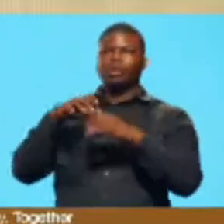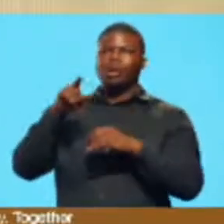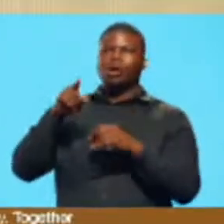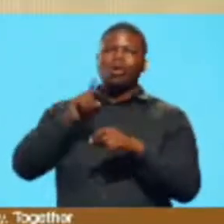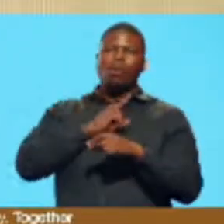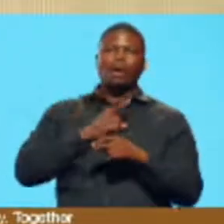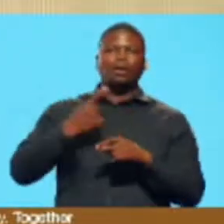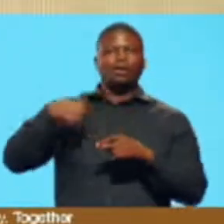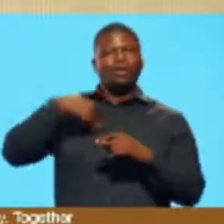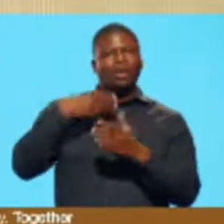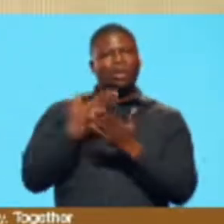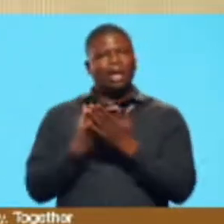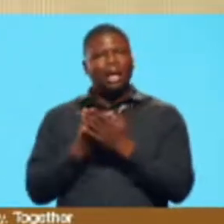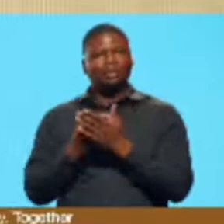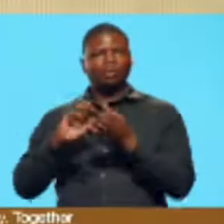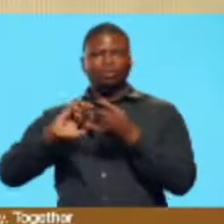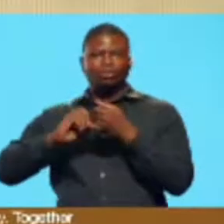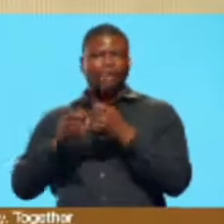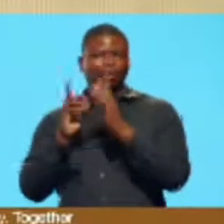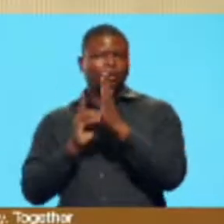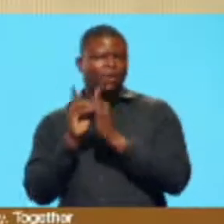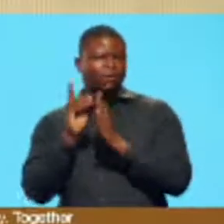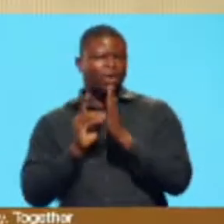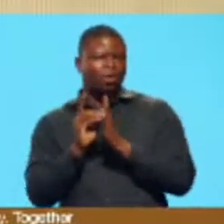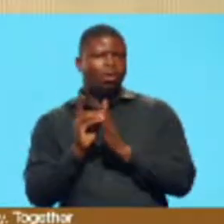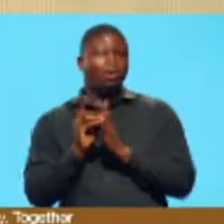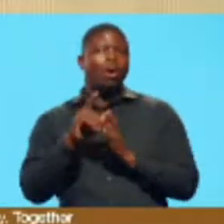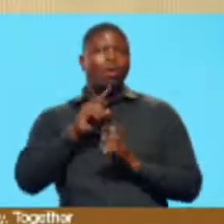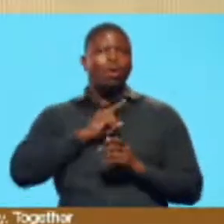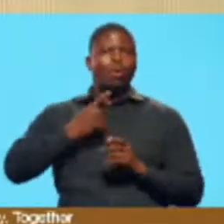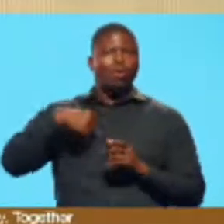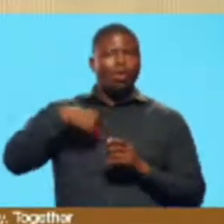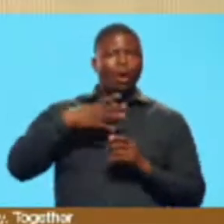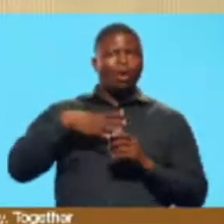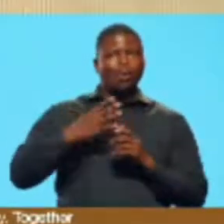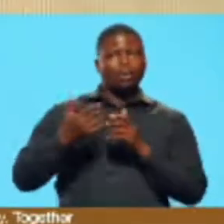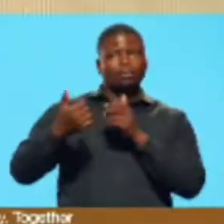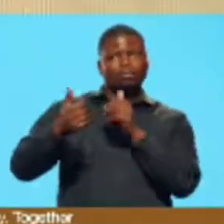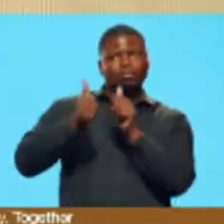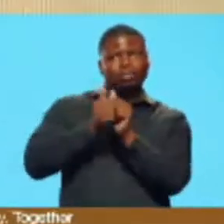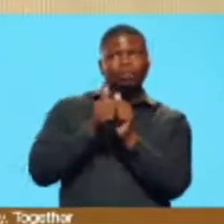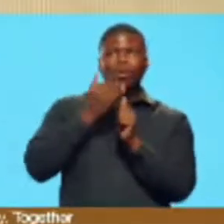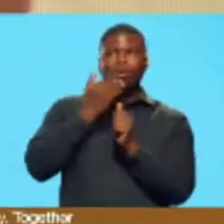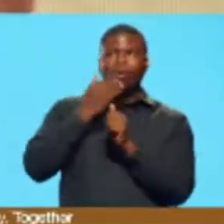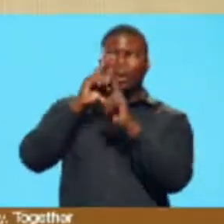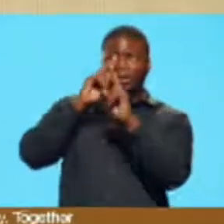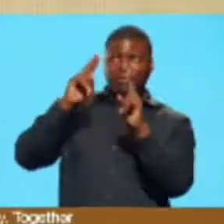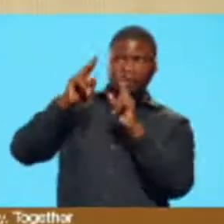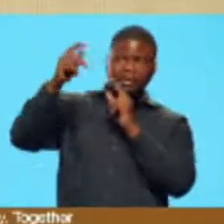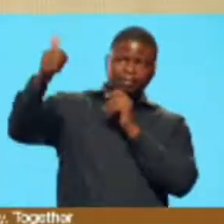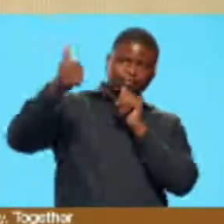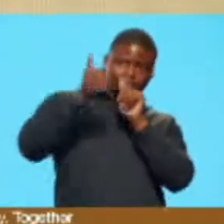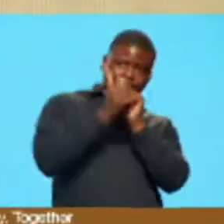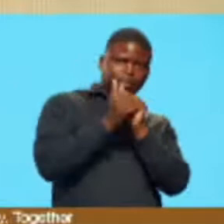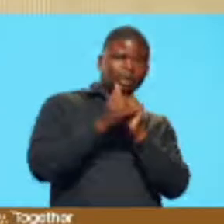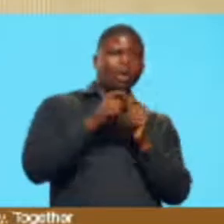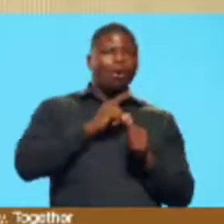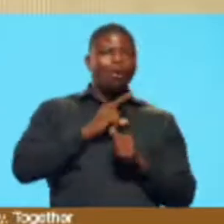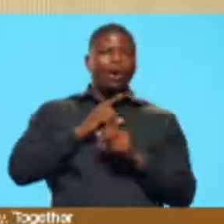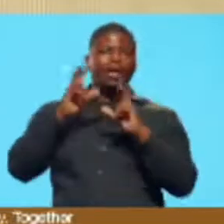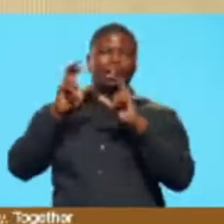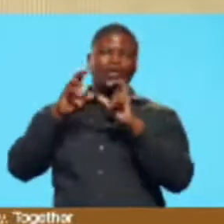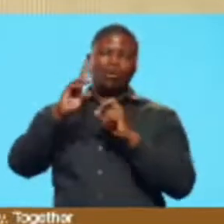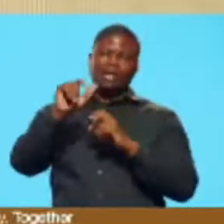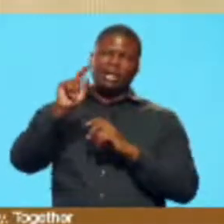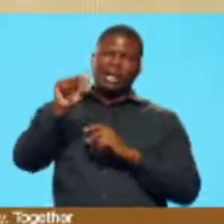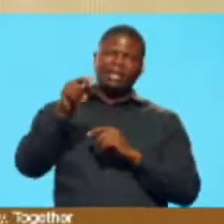have and try and forge the partnership with a research institution so that the issue of data gap can